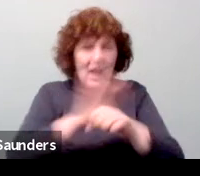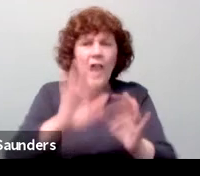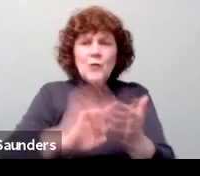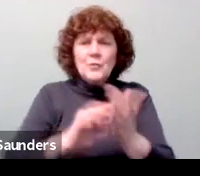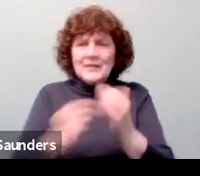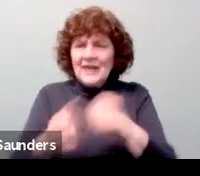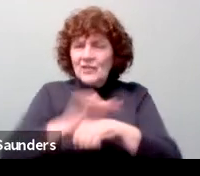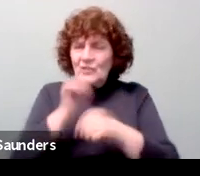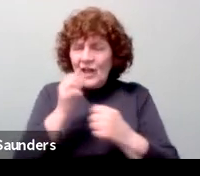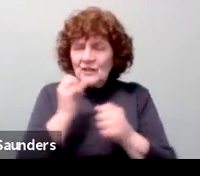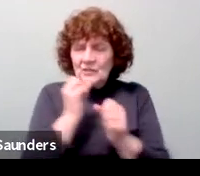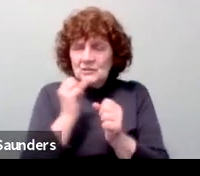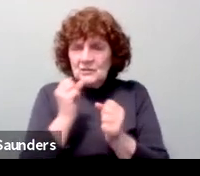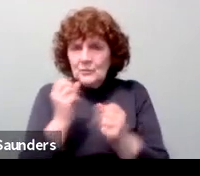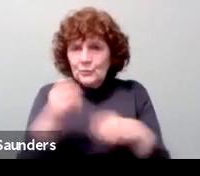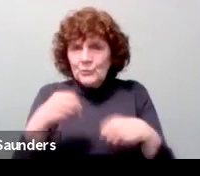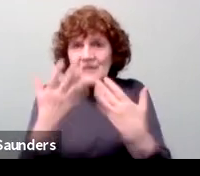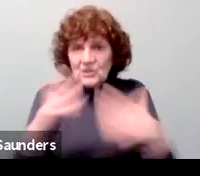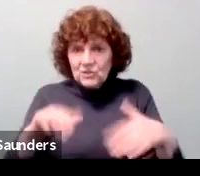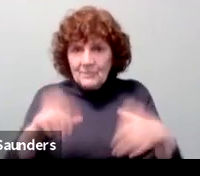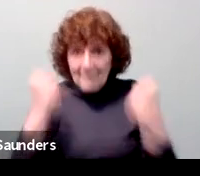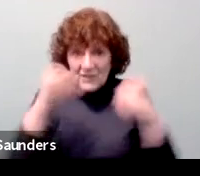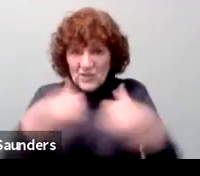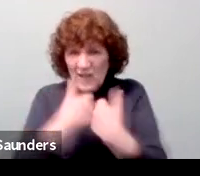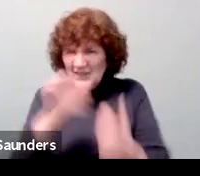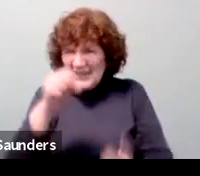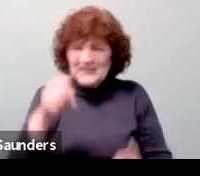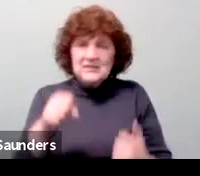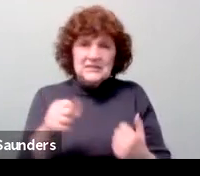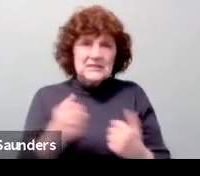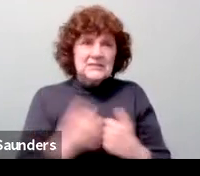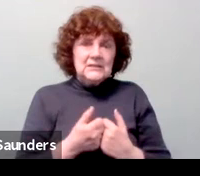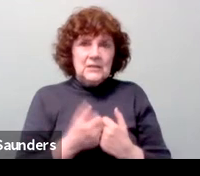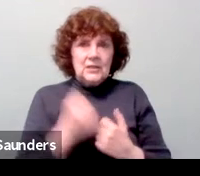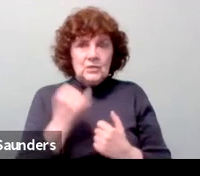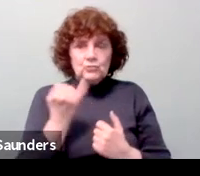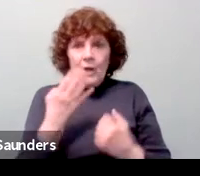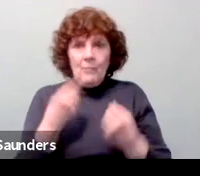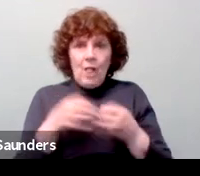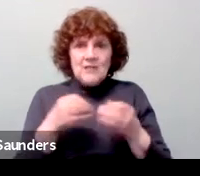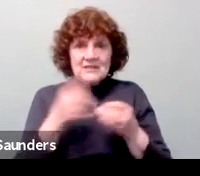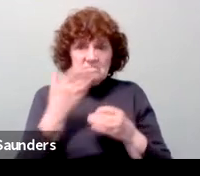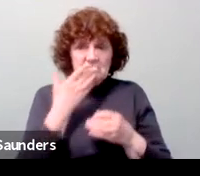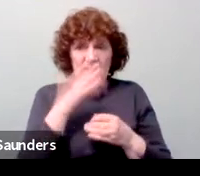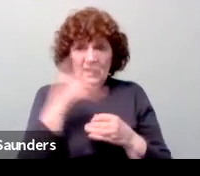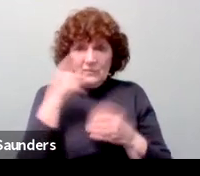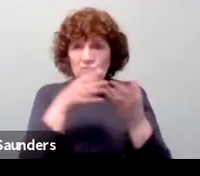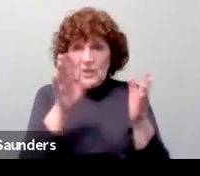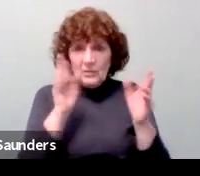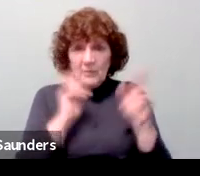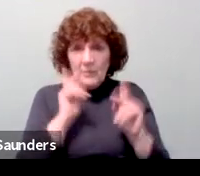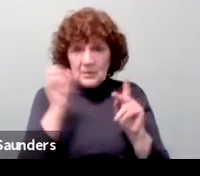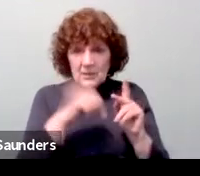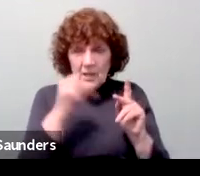created tremendous challenges. As bad as the job losses have been for the general public,